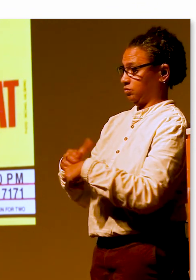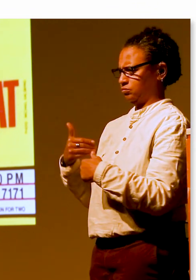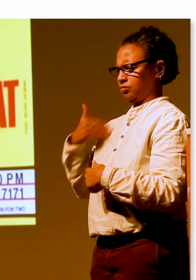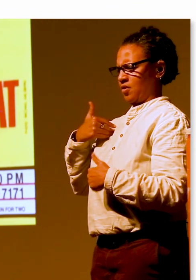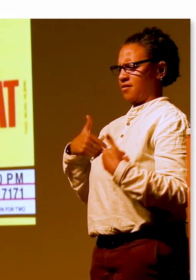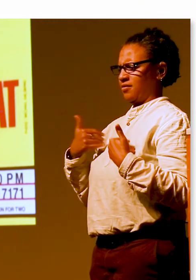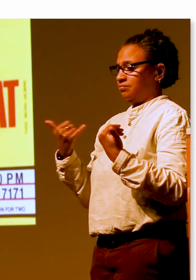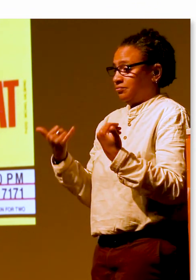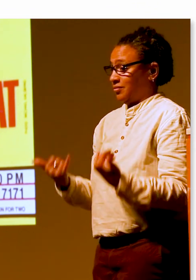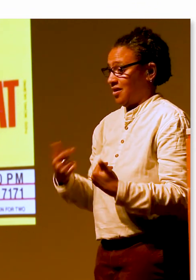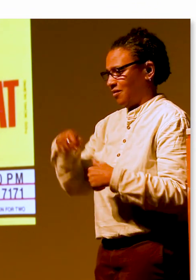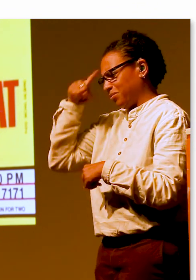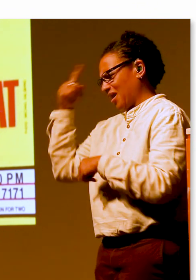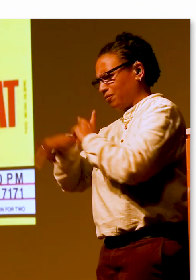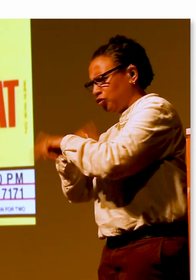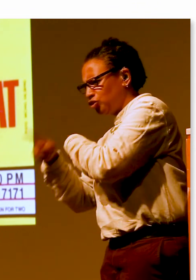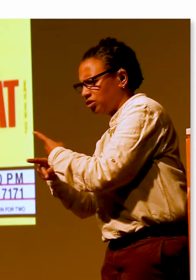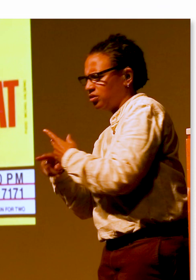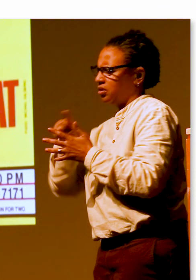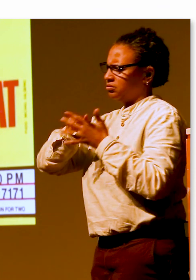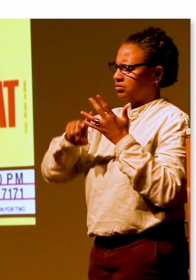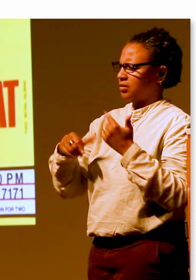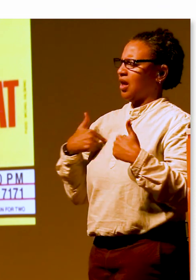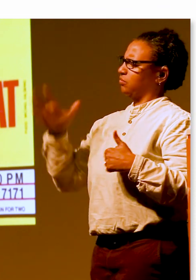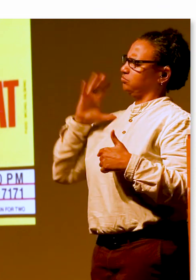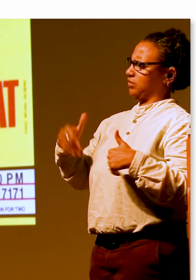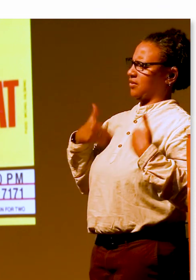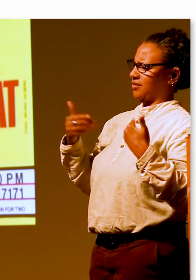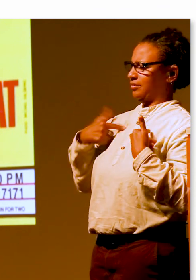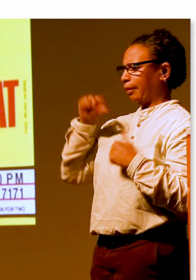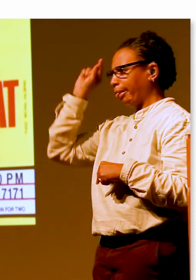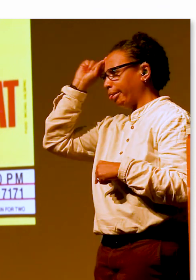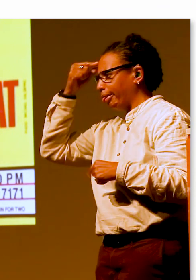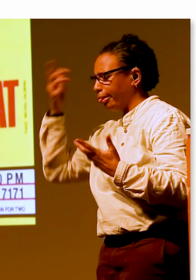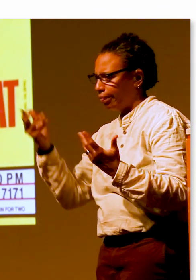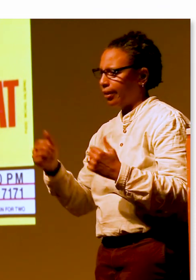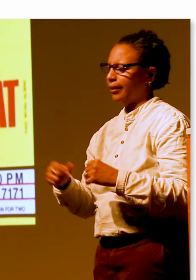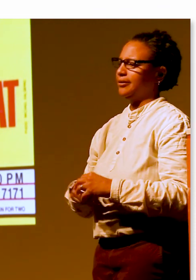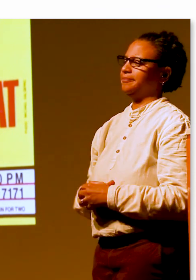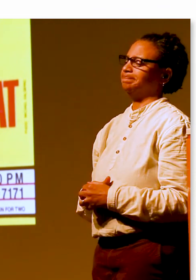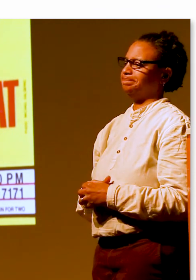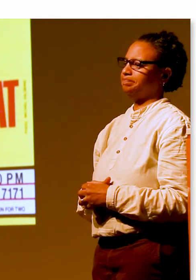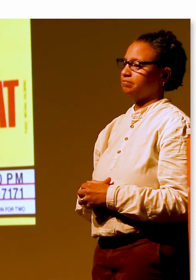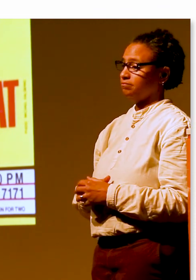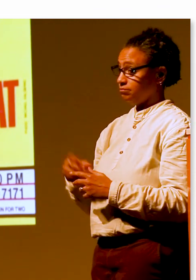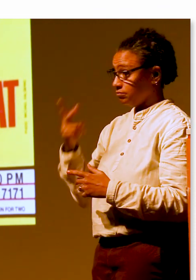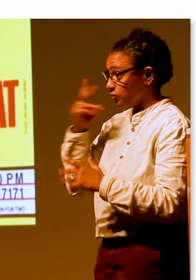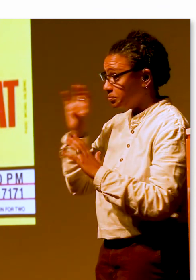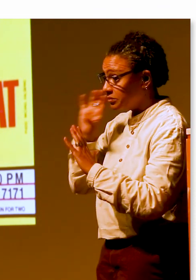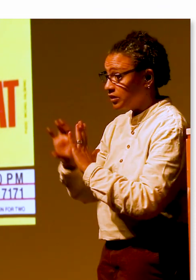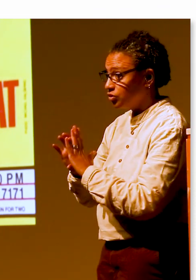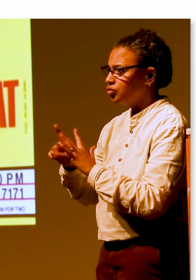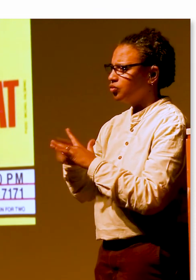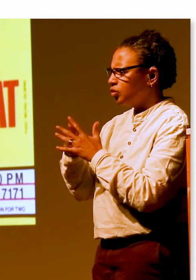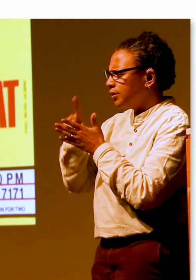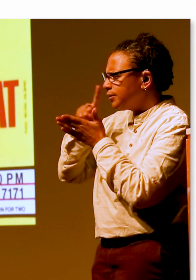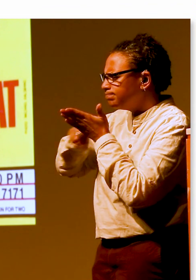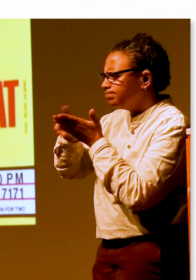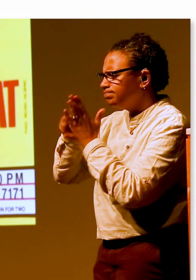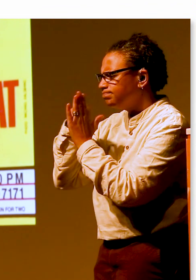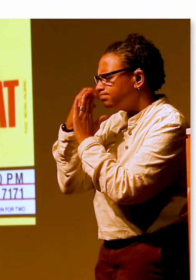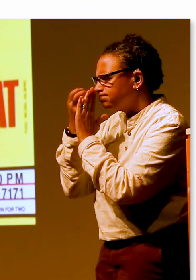that. And so when I saw this image, I, like I said, began researching. It sent me on this